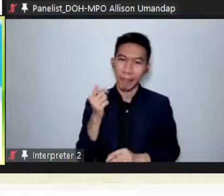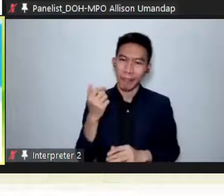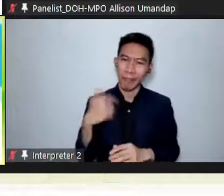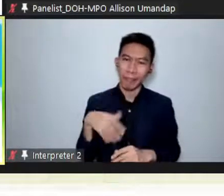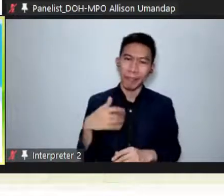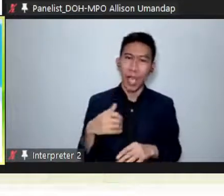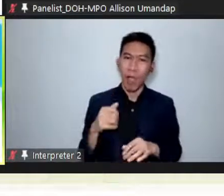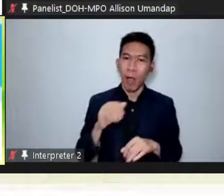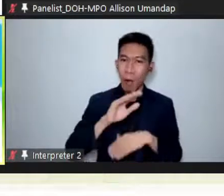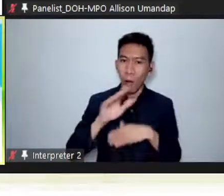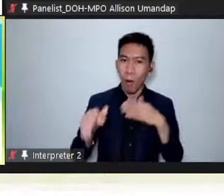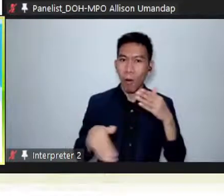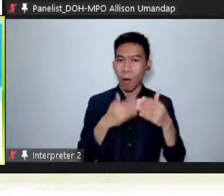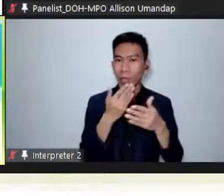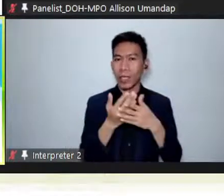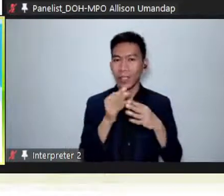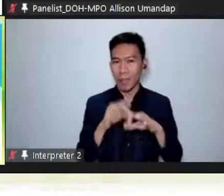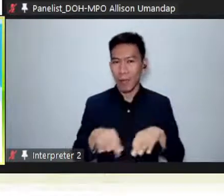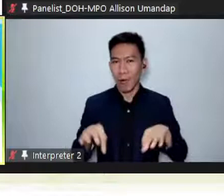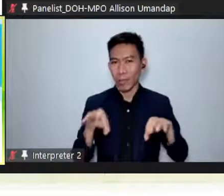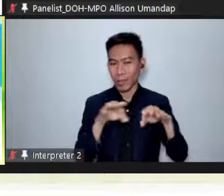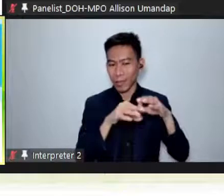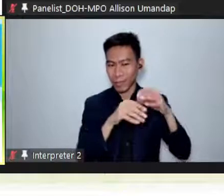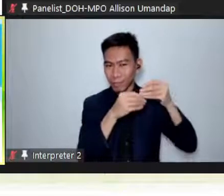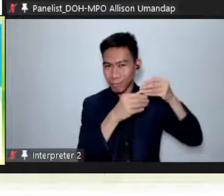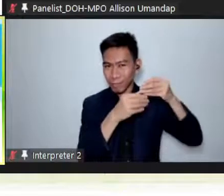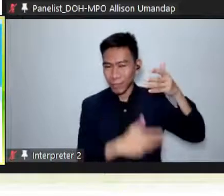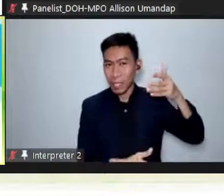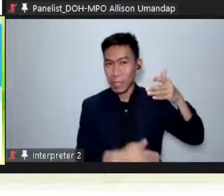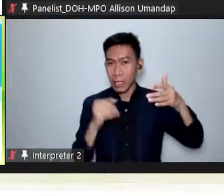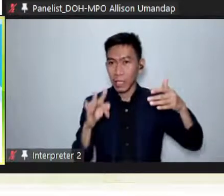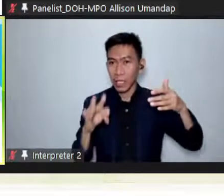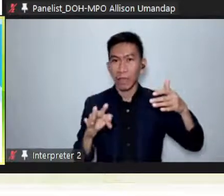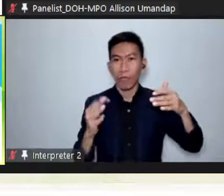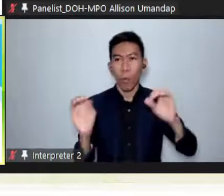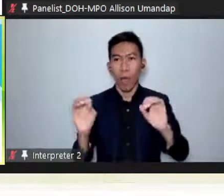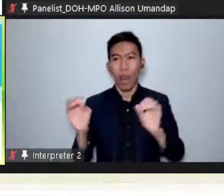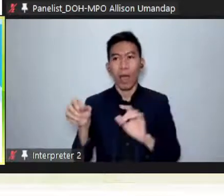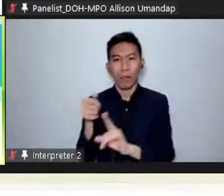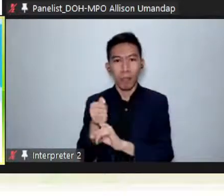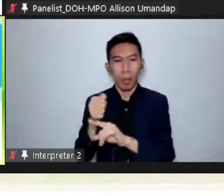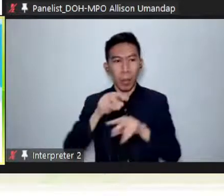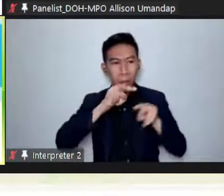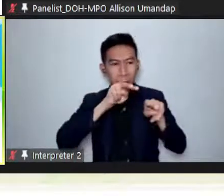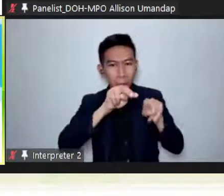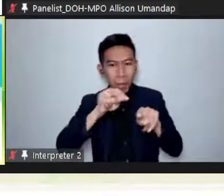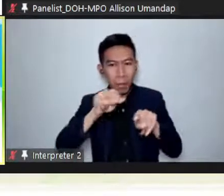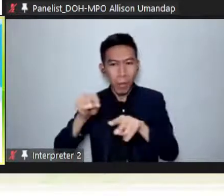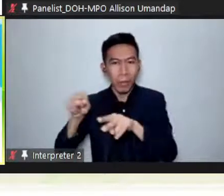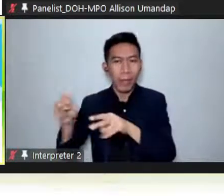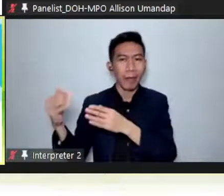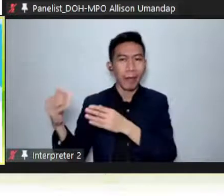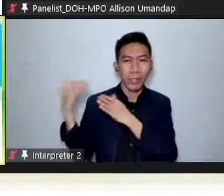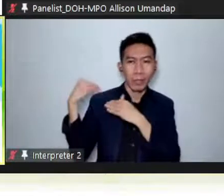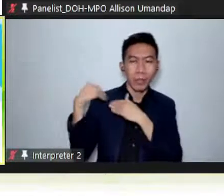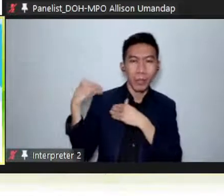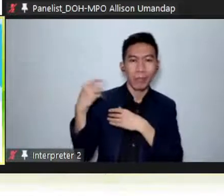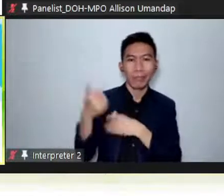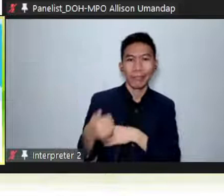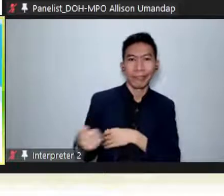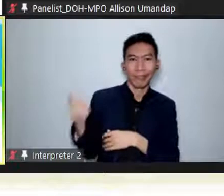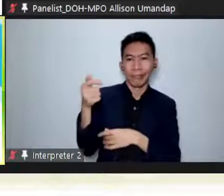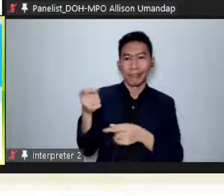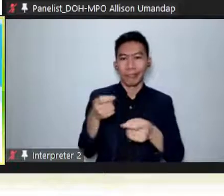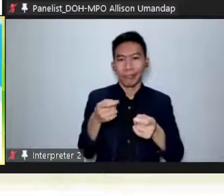is important, di ba? But of course, if walang tututok at walang mag-project manage,